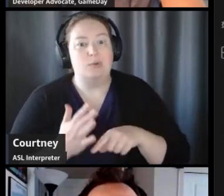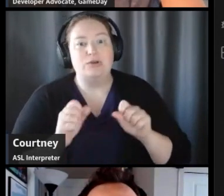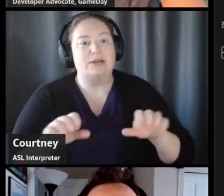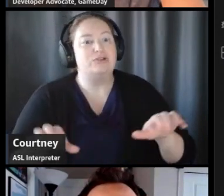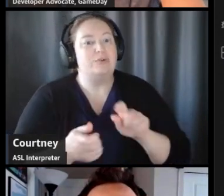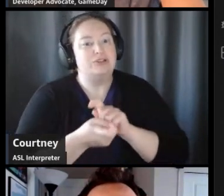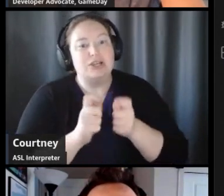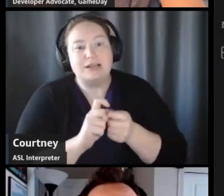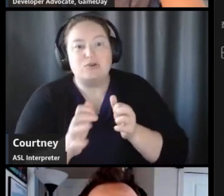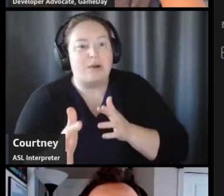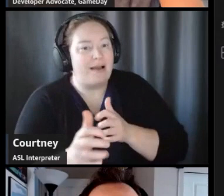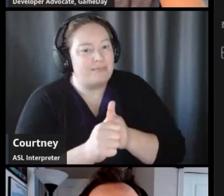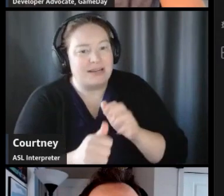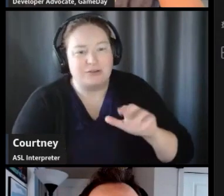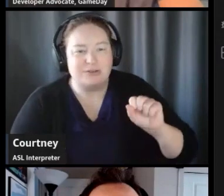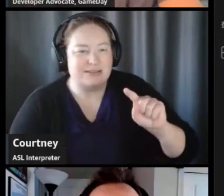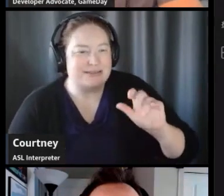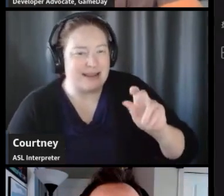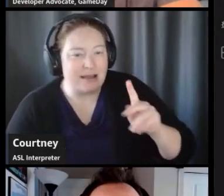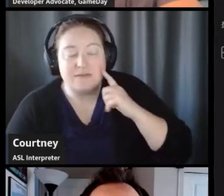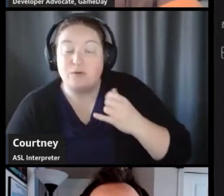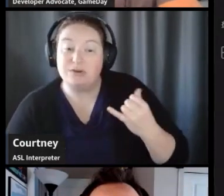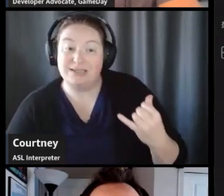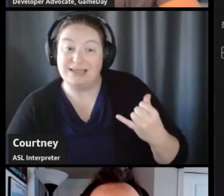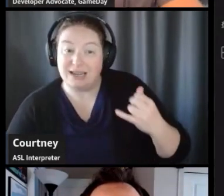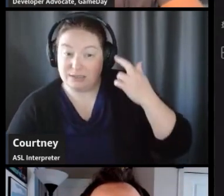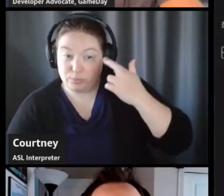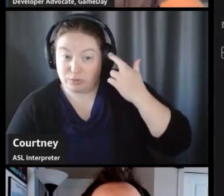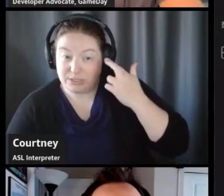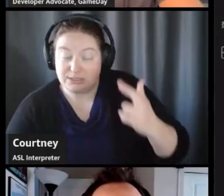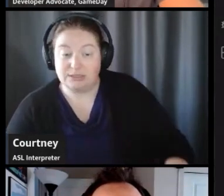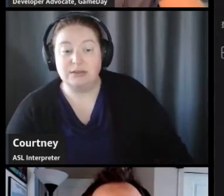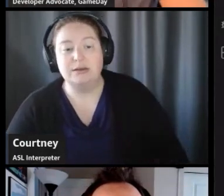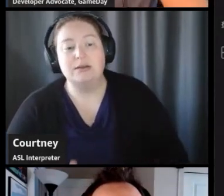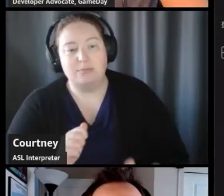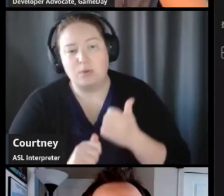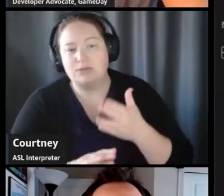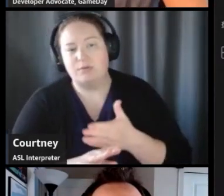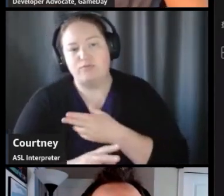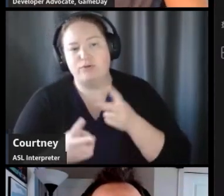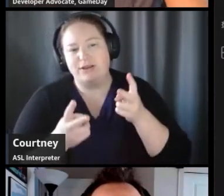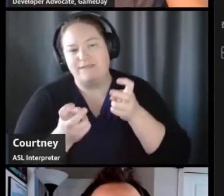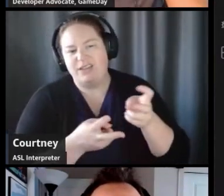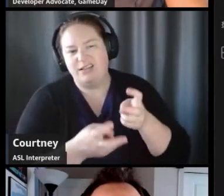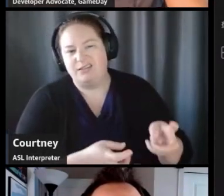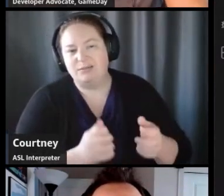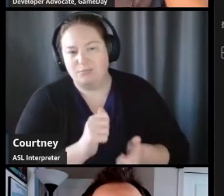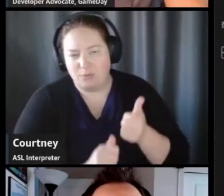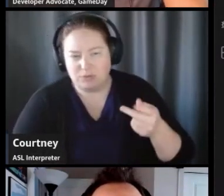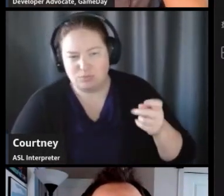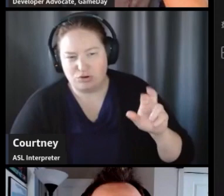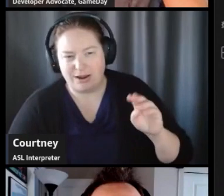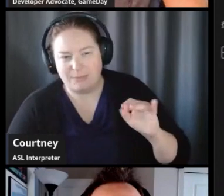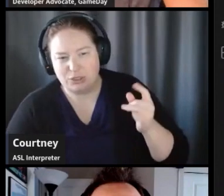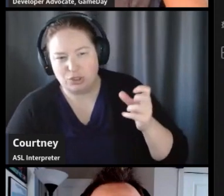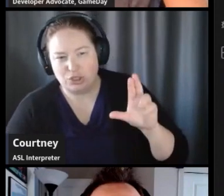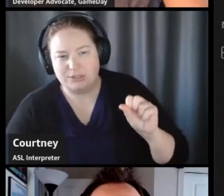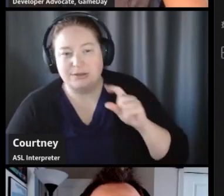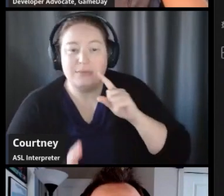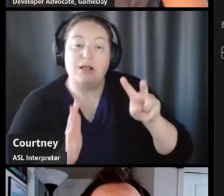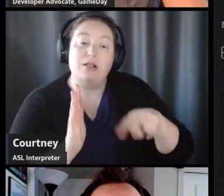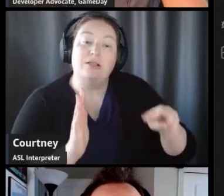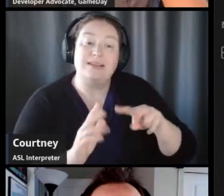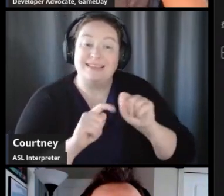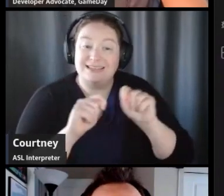or StackSets. But for today's purpose, like I've mostly pre-filled most of these parameters. But just looking at the template, we have some